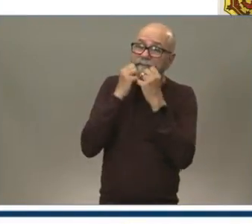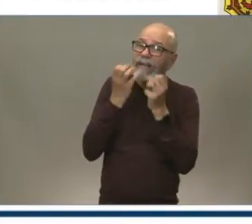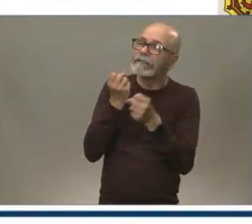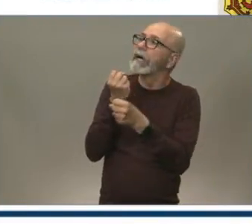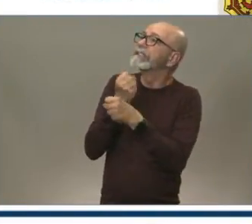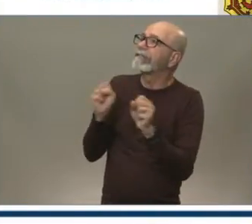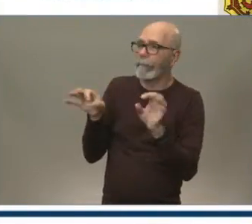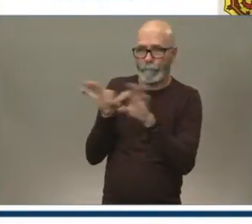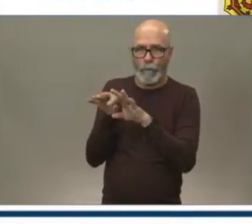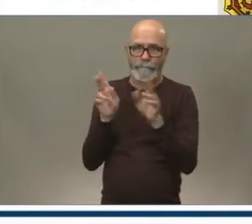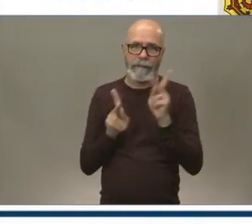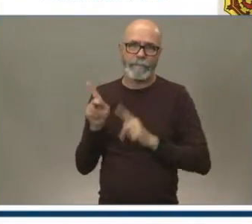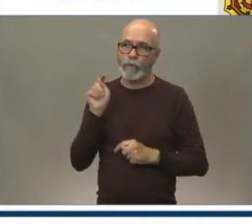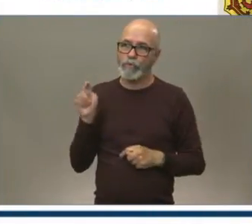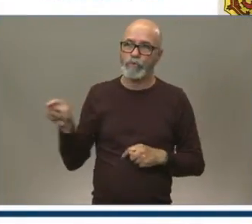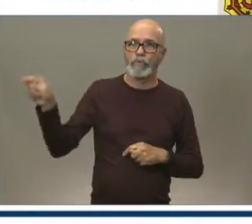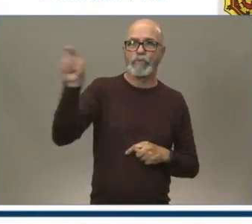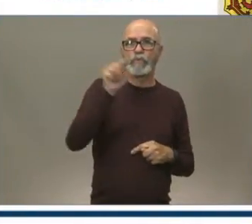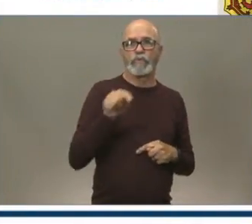go to John McPhee with the Herald.